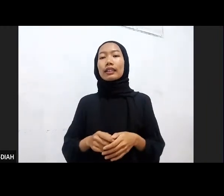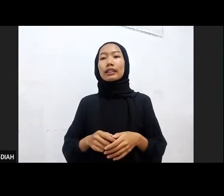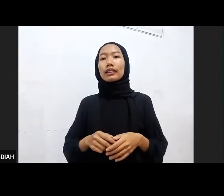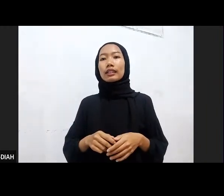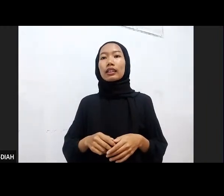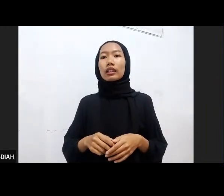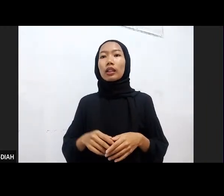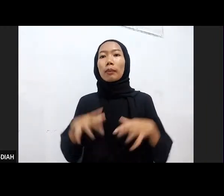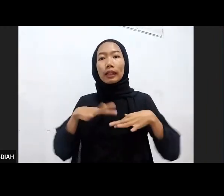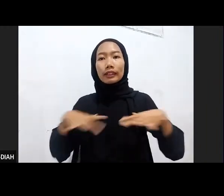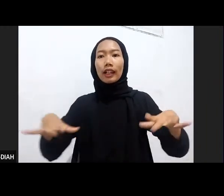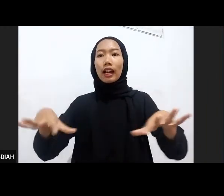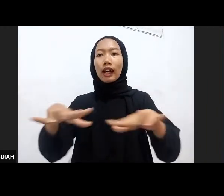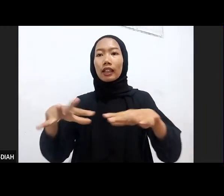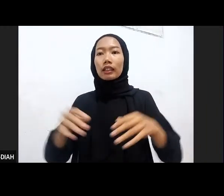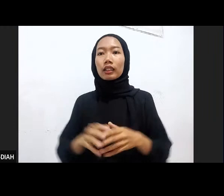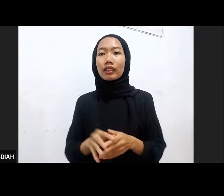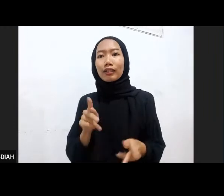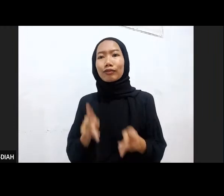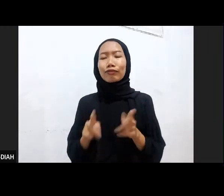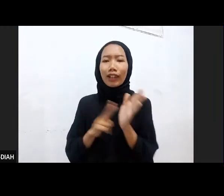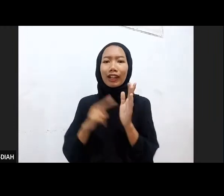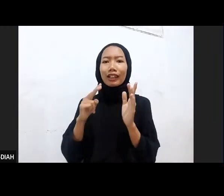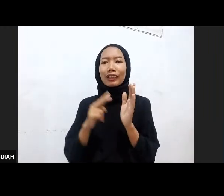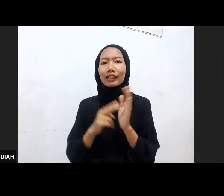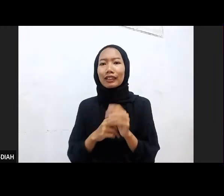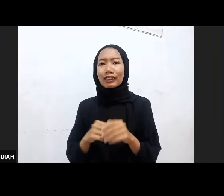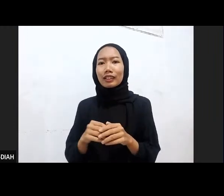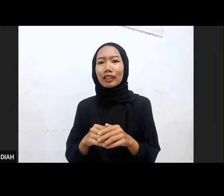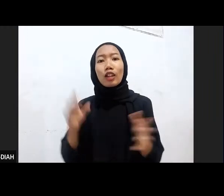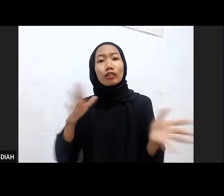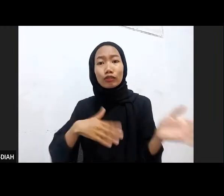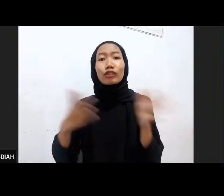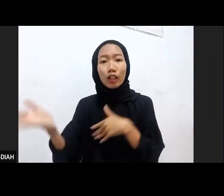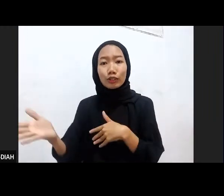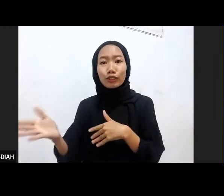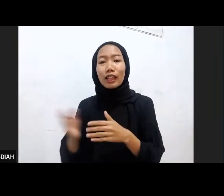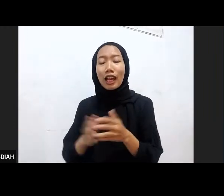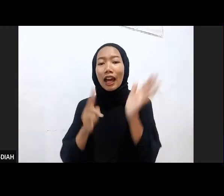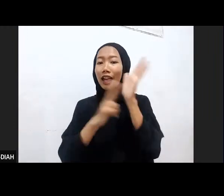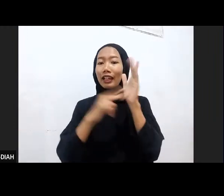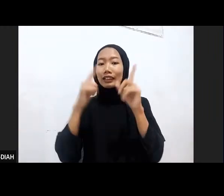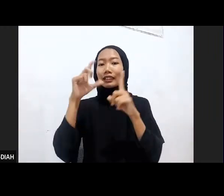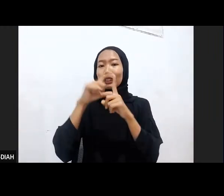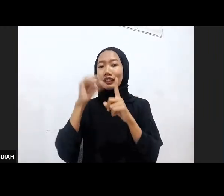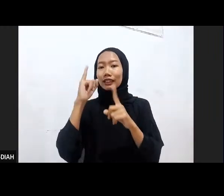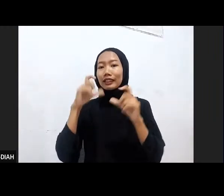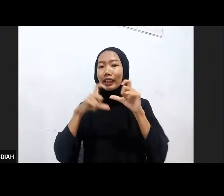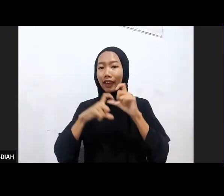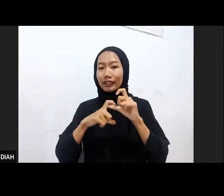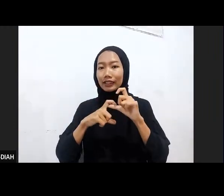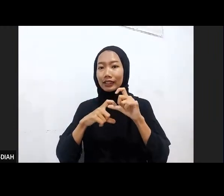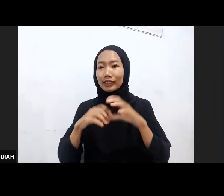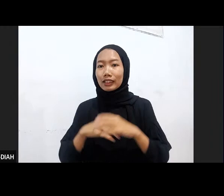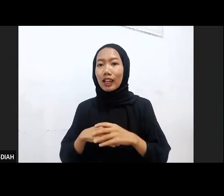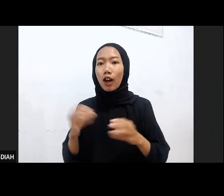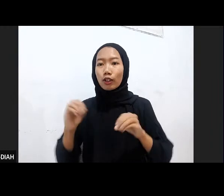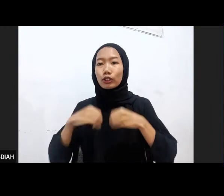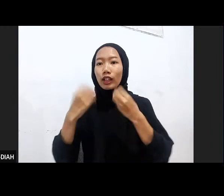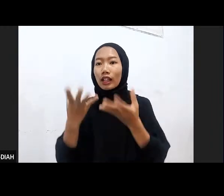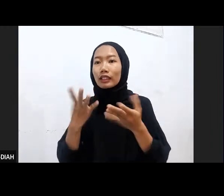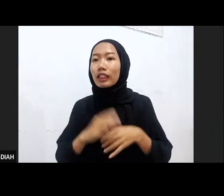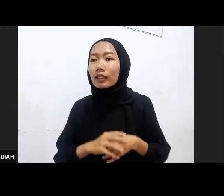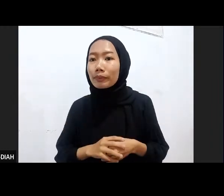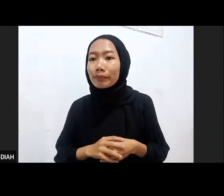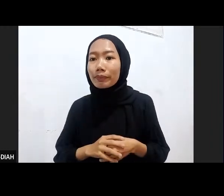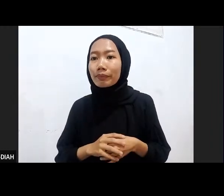deliverable. So can a person with a physical disability swallow safely while they are at work? The